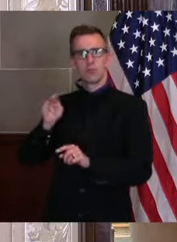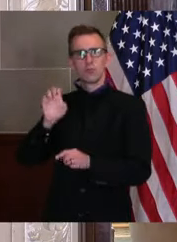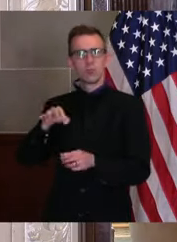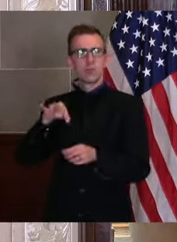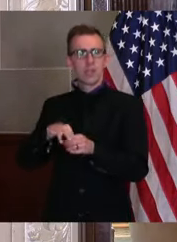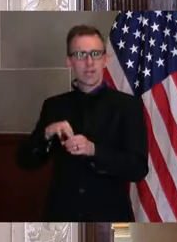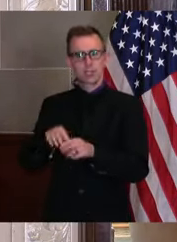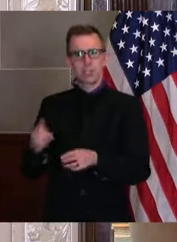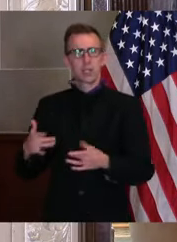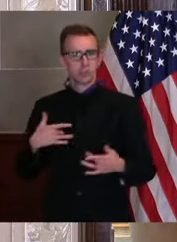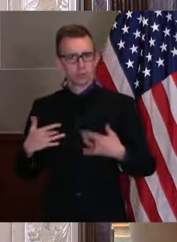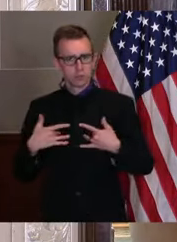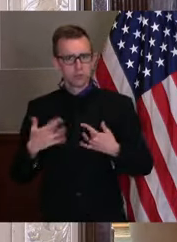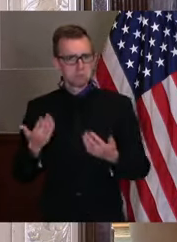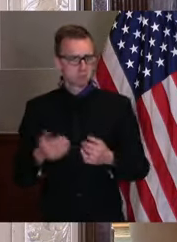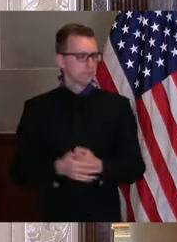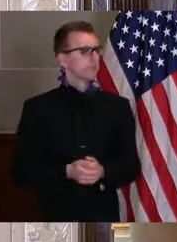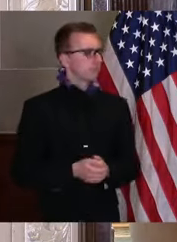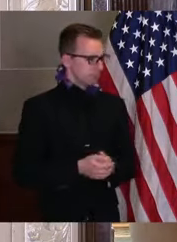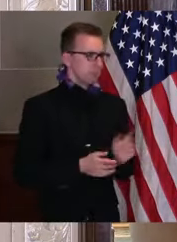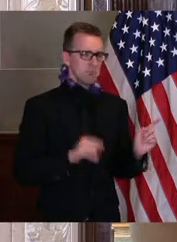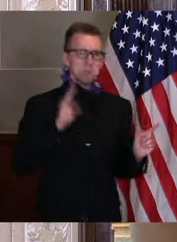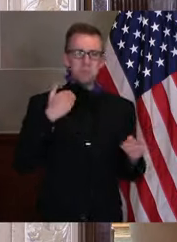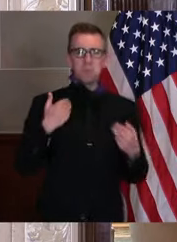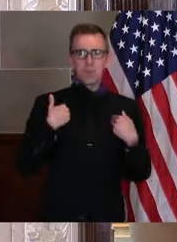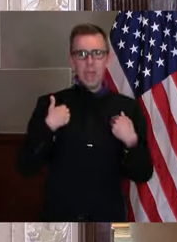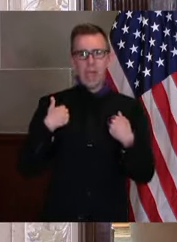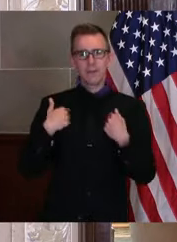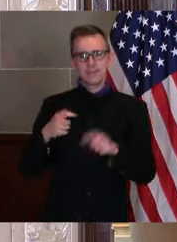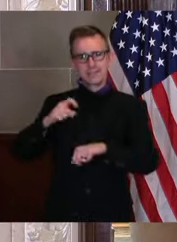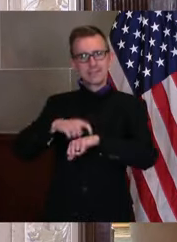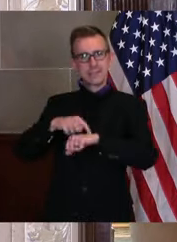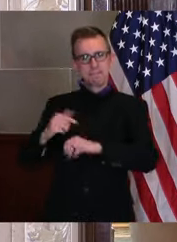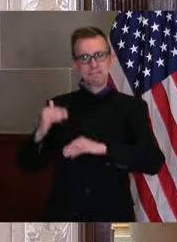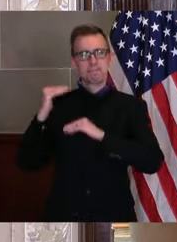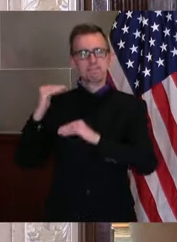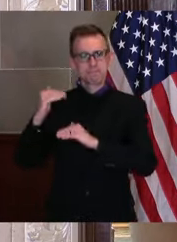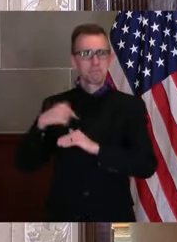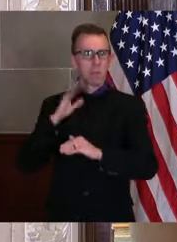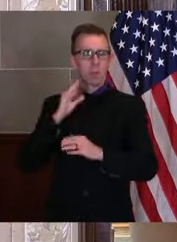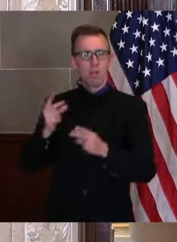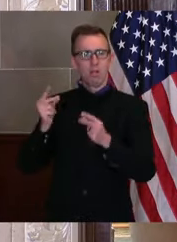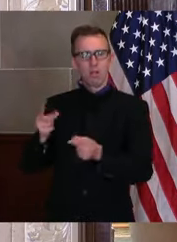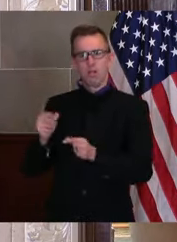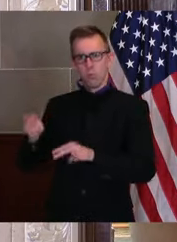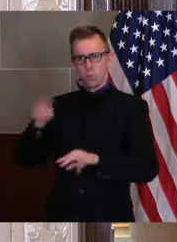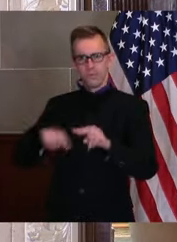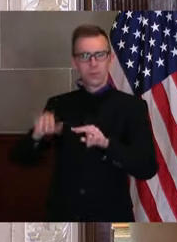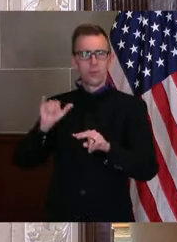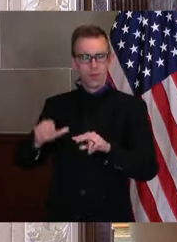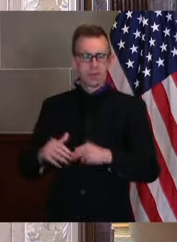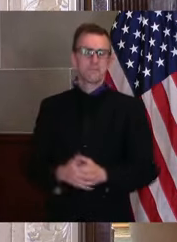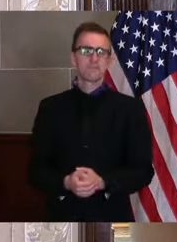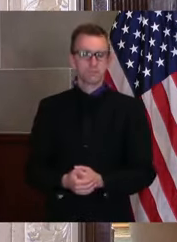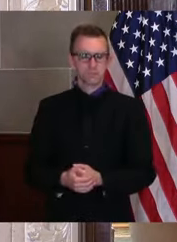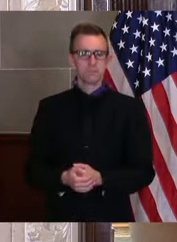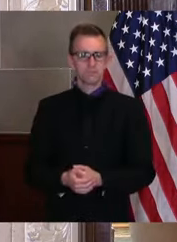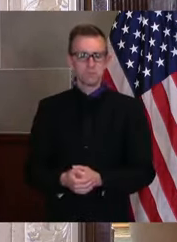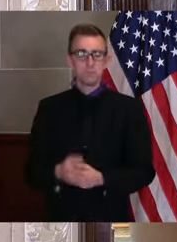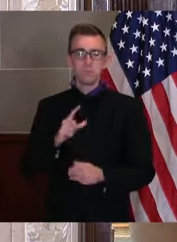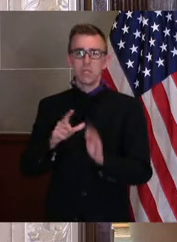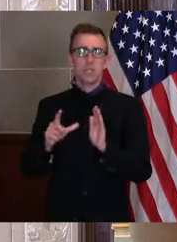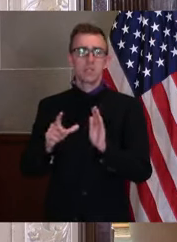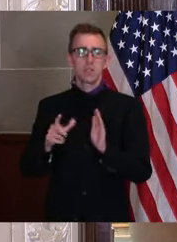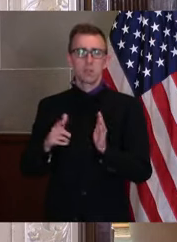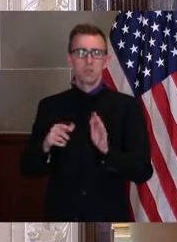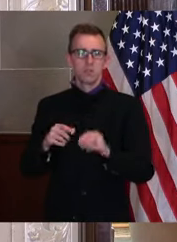may be concerned? Yeah, I think we know we're under a timeline here, so we're going to try to take a look at that real quick and make a decision on it early on. Literally, we just have to